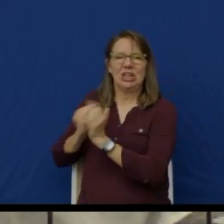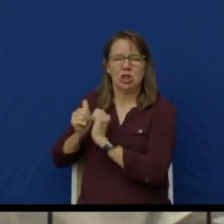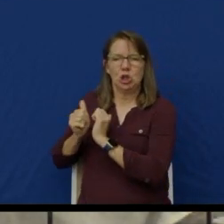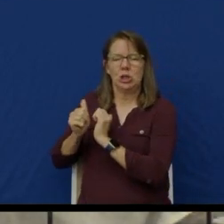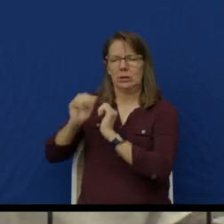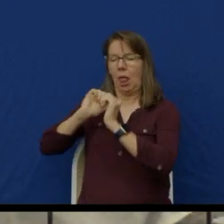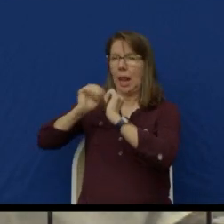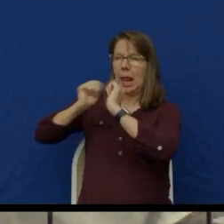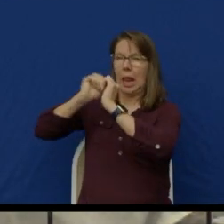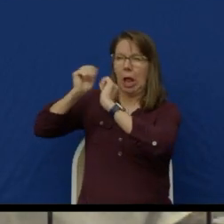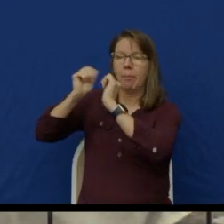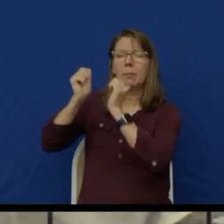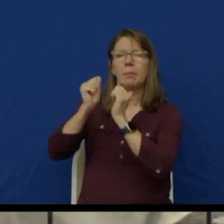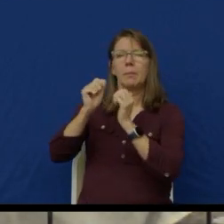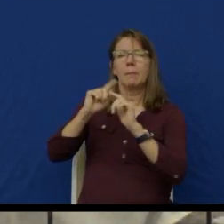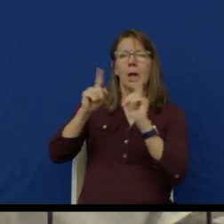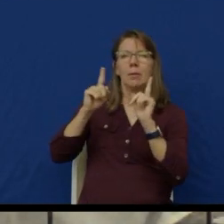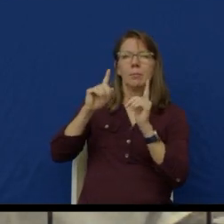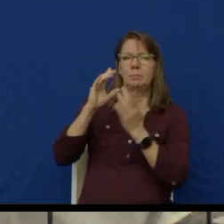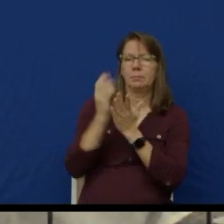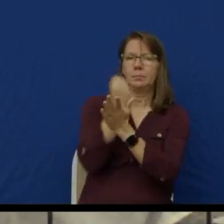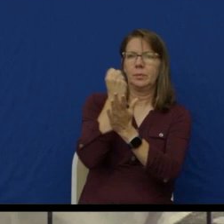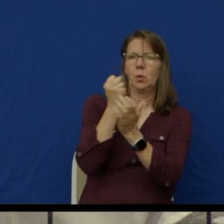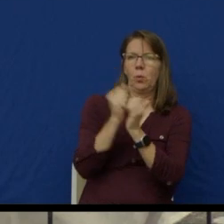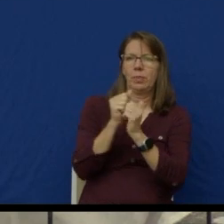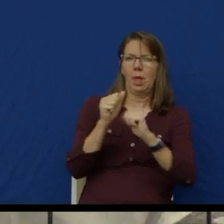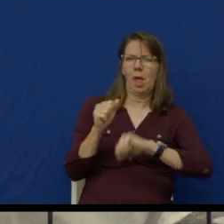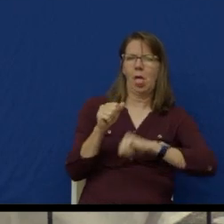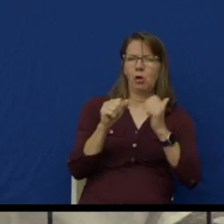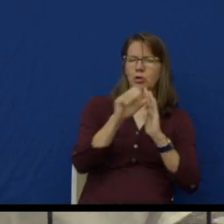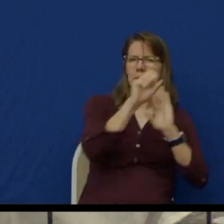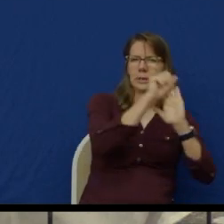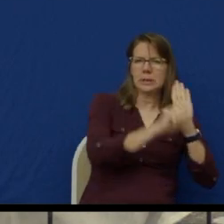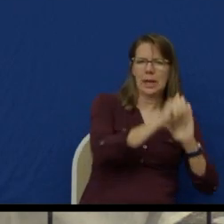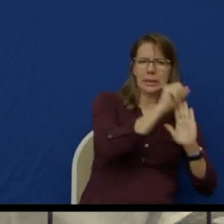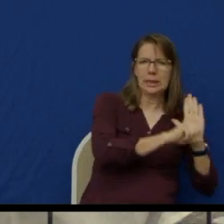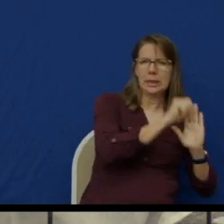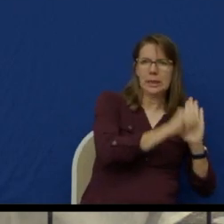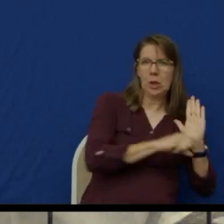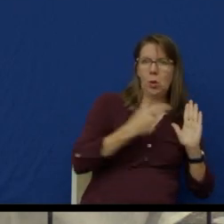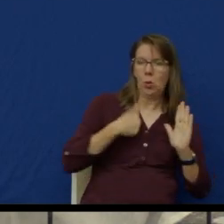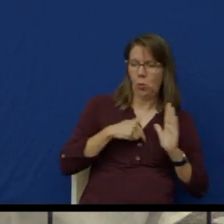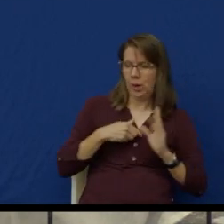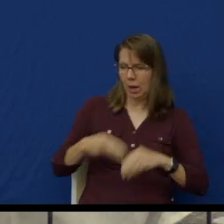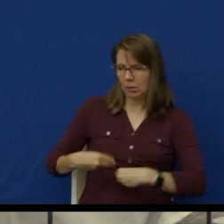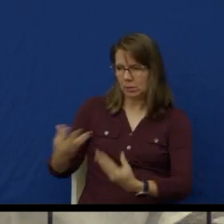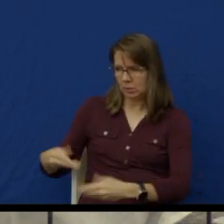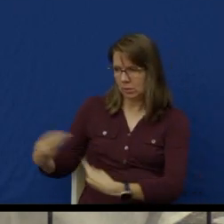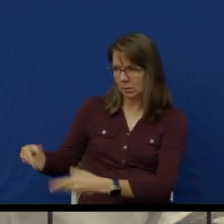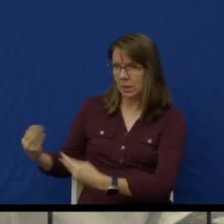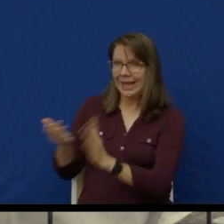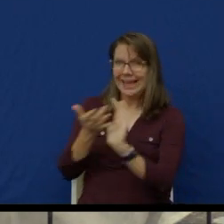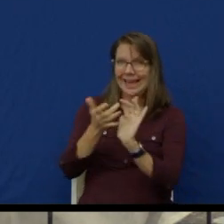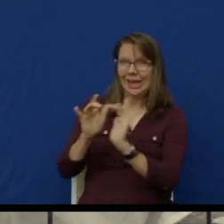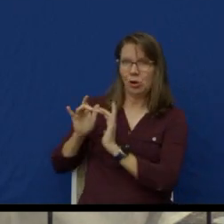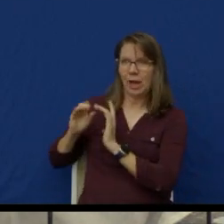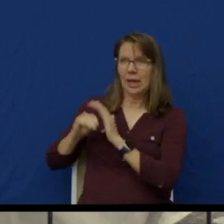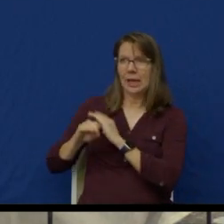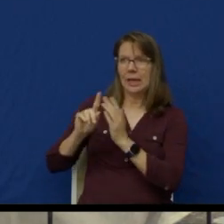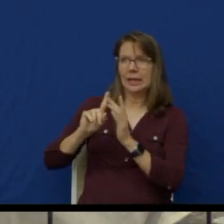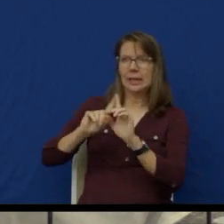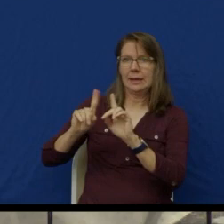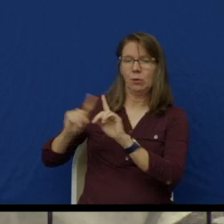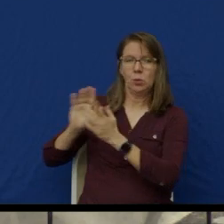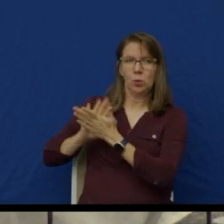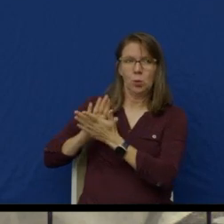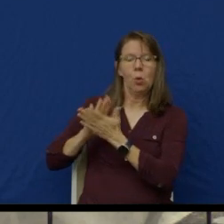the state agencies of other states. They've always understood when we put internet to all the schools to take advantage of that versus putting in a duplicative system. Of